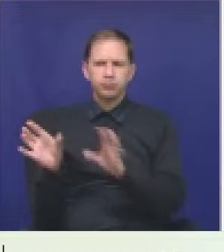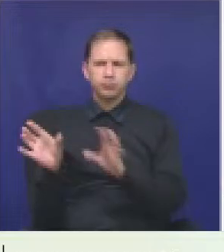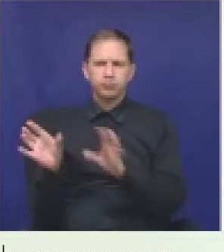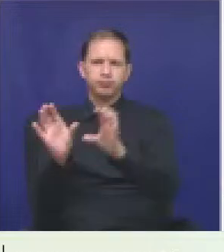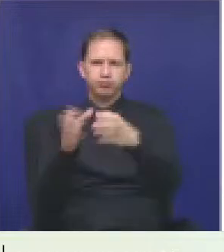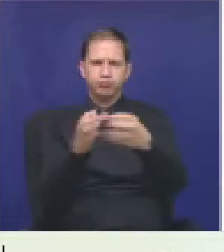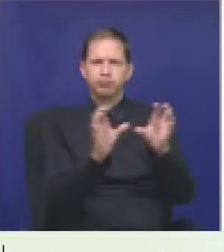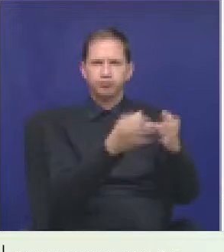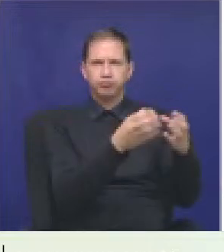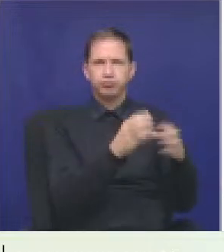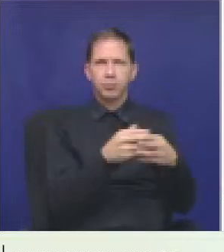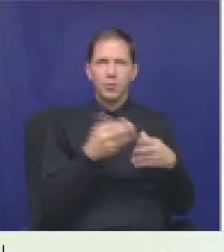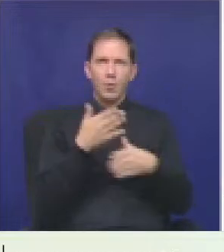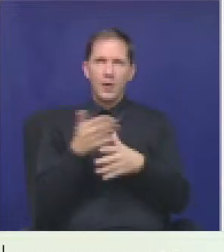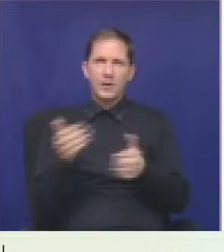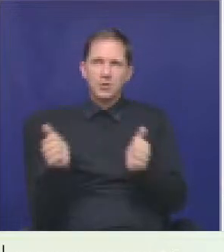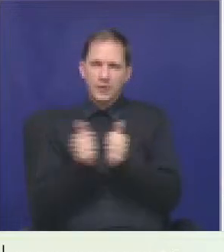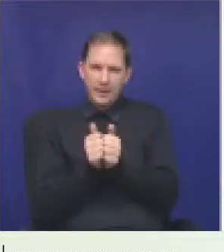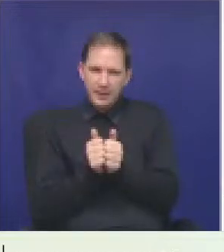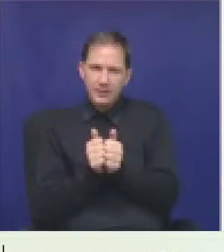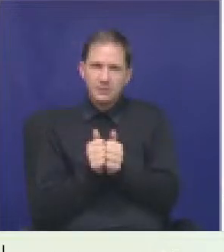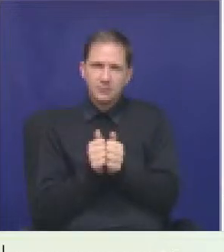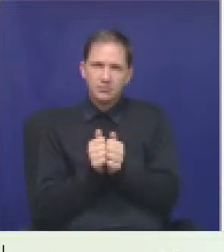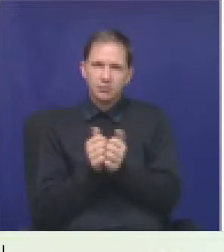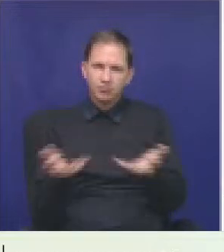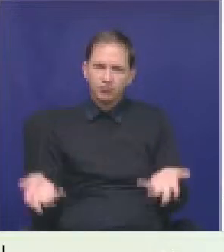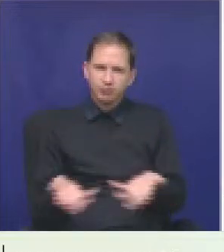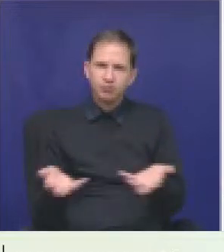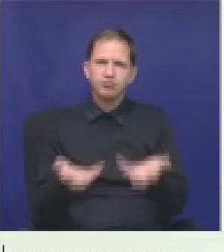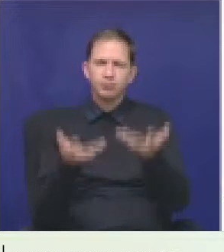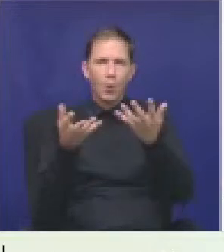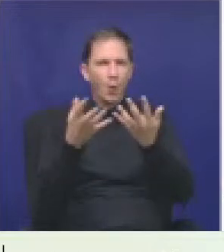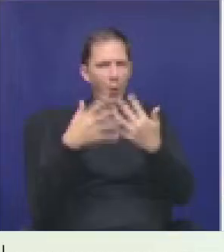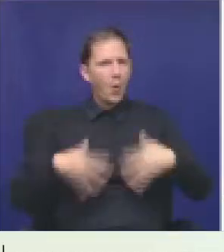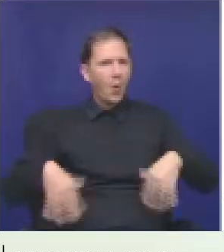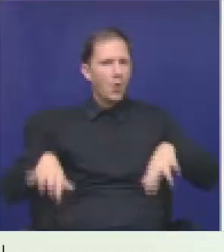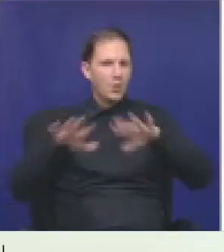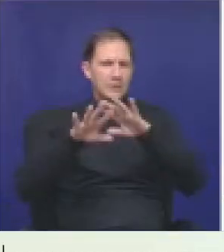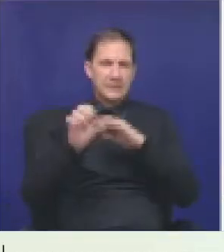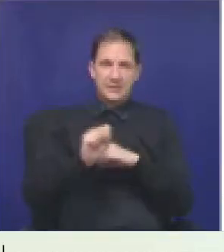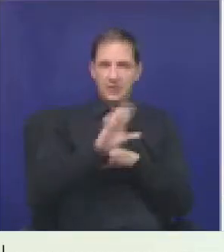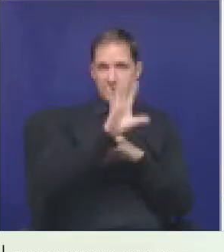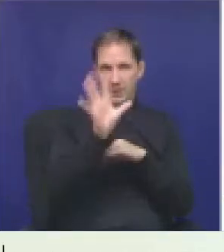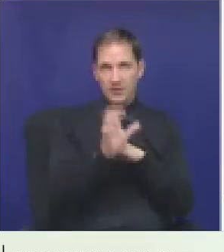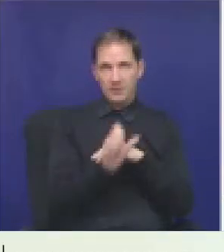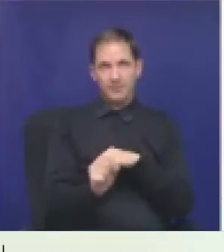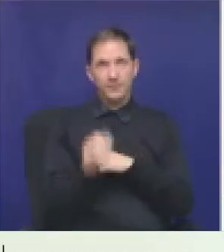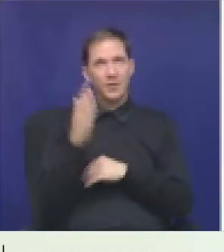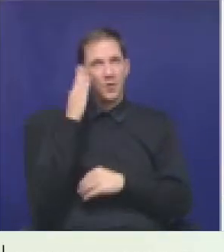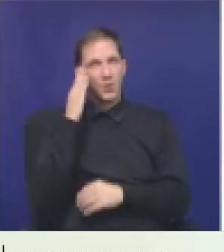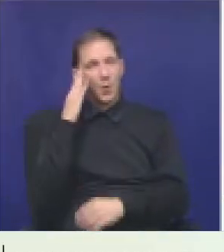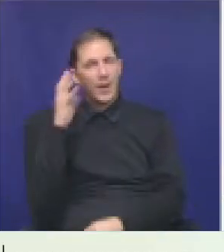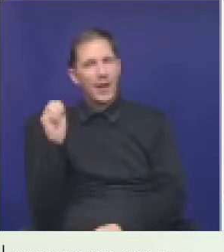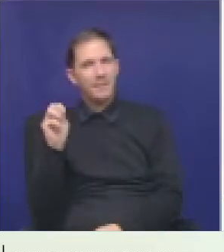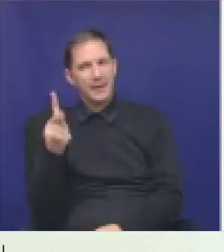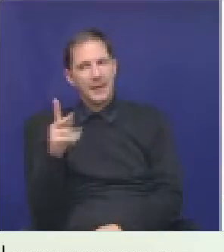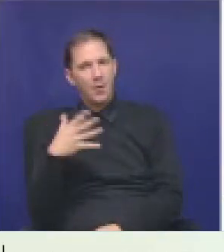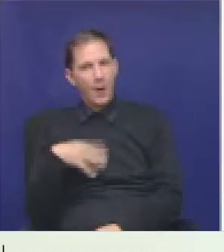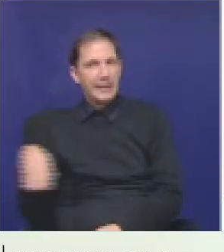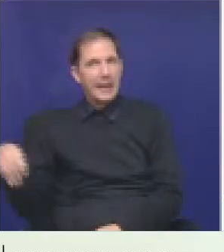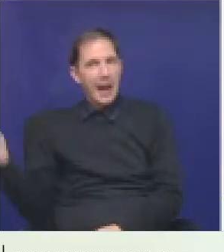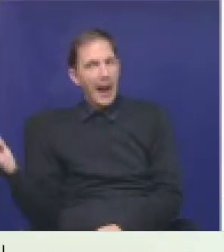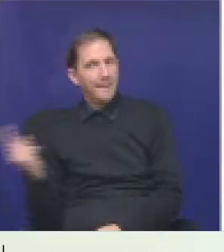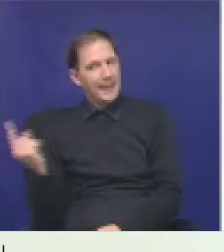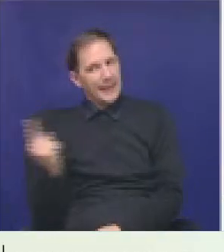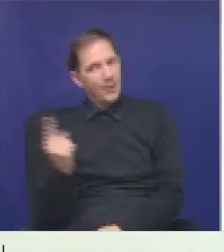across differences to advance the aspirations of all South Africans. We also note that the MK, of course, they want to come in. That's why they are behaving the